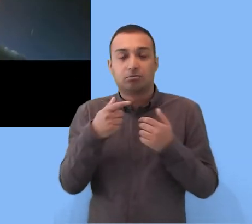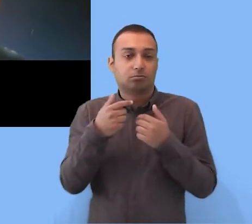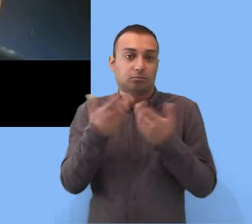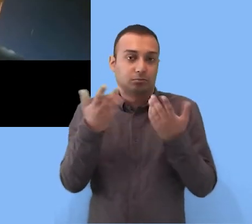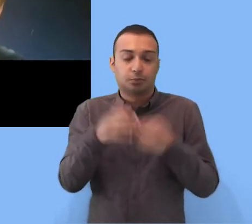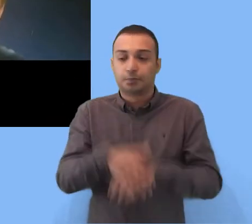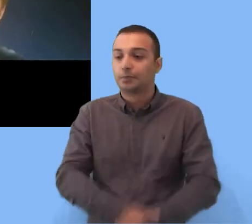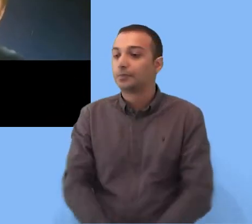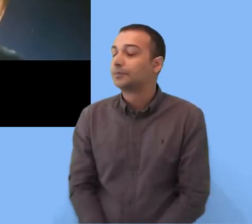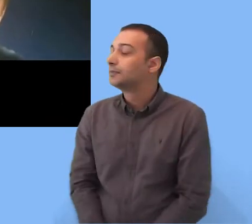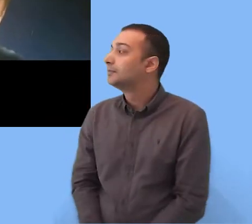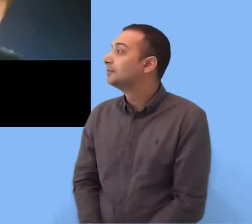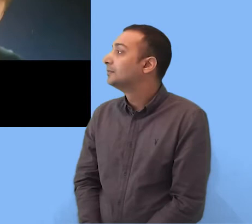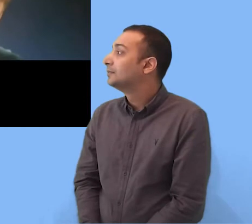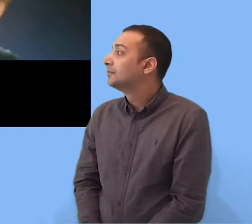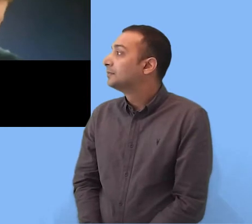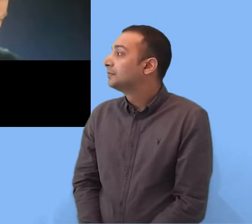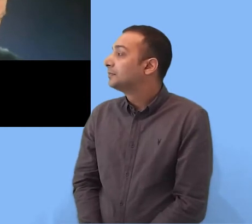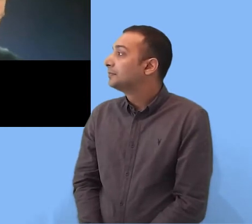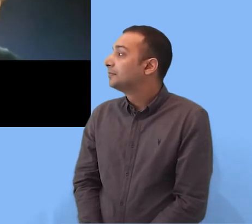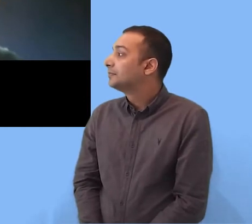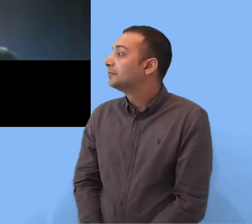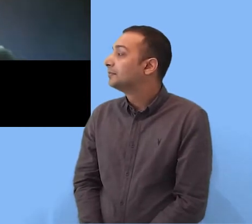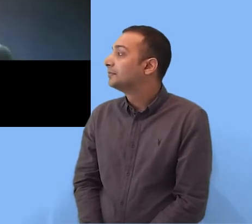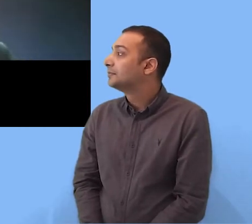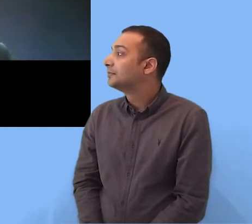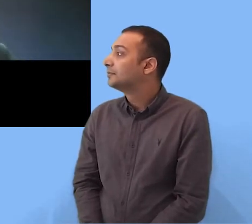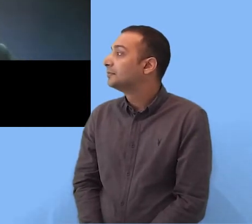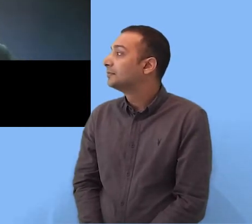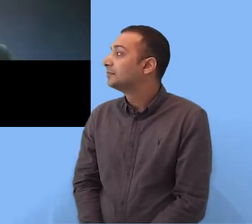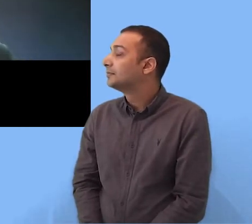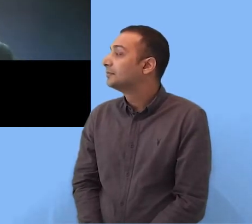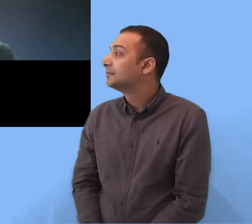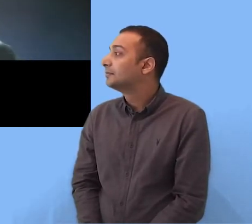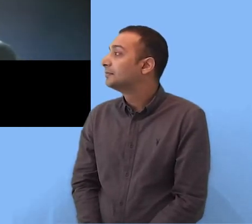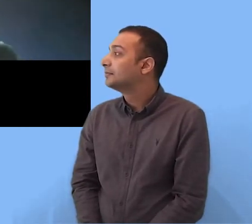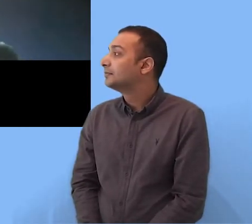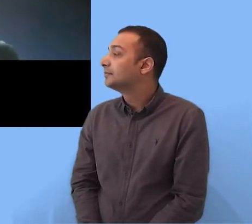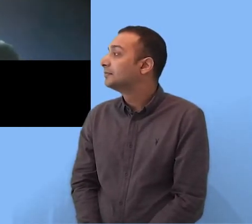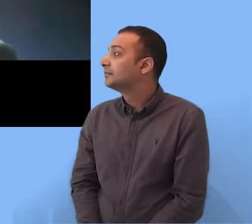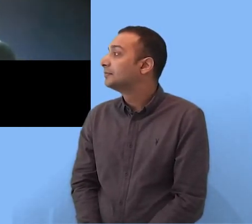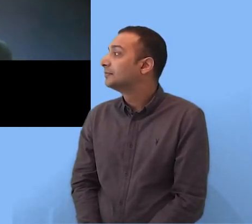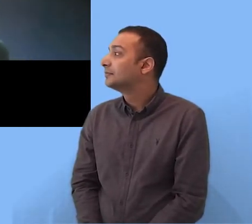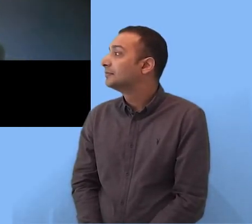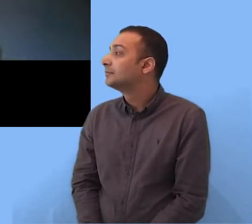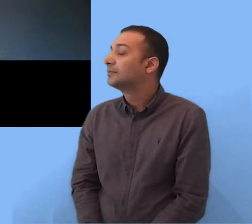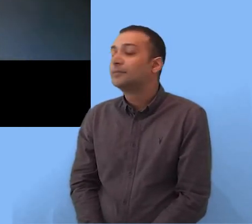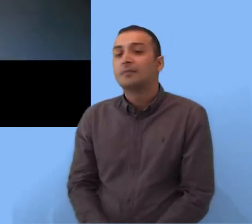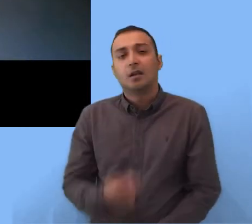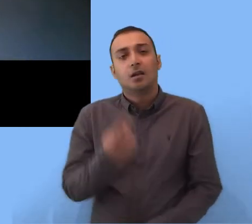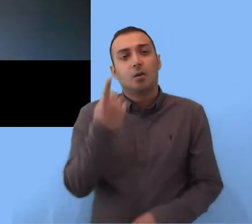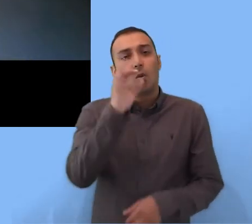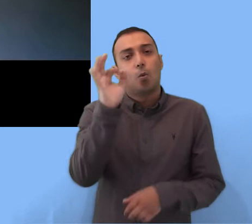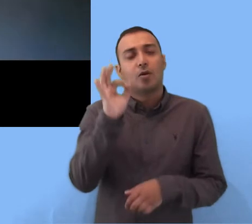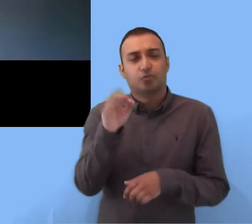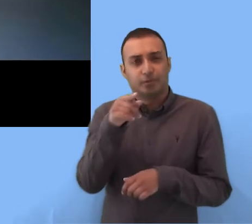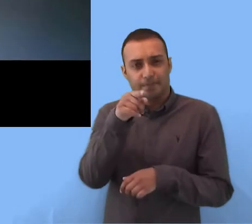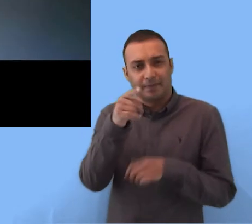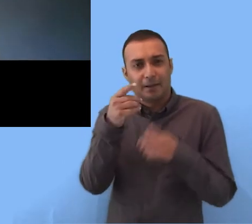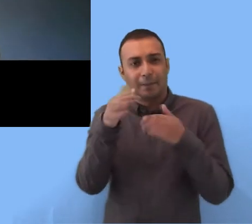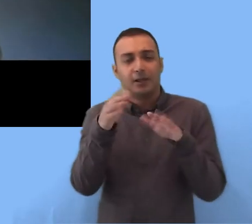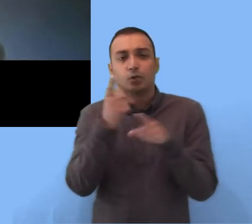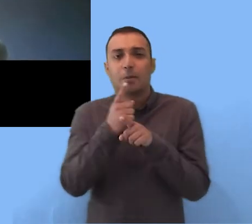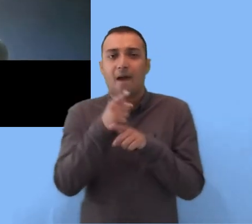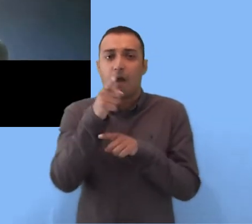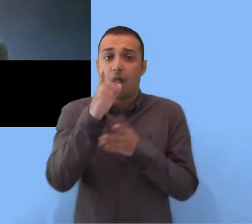So Jamal, I'm going to kick us off with a question came through which said, you talked quite a lot about when parents first